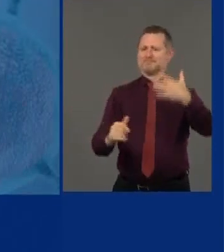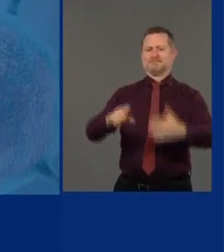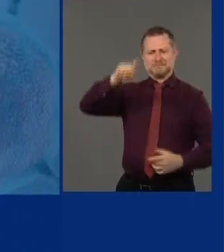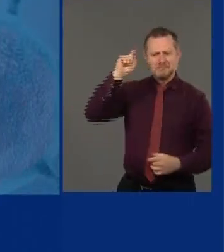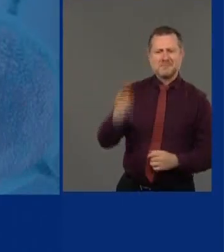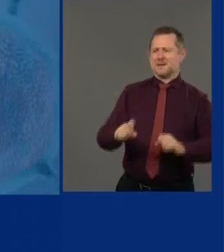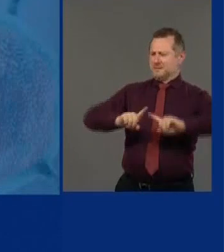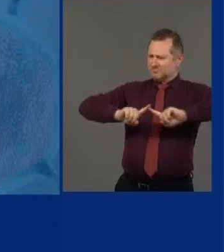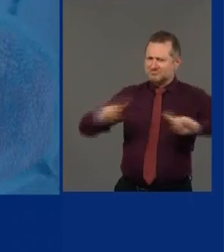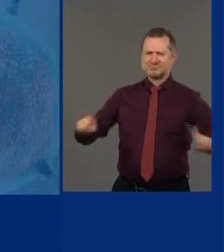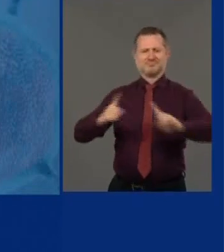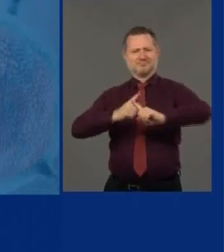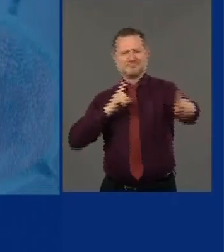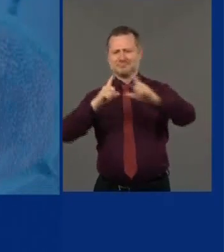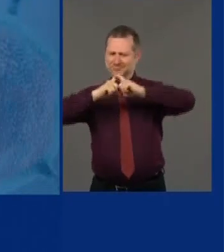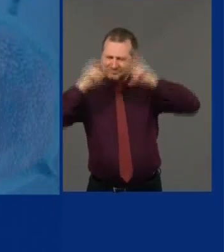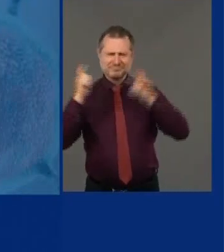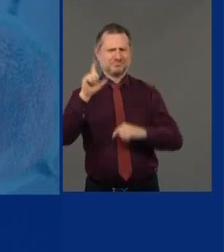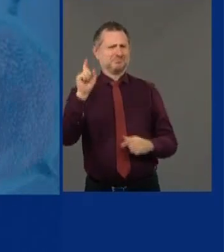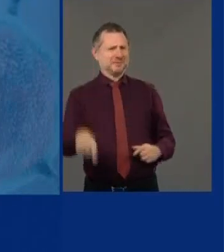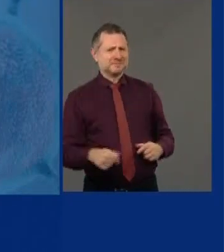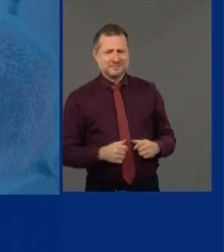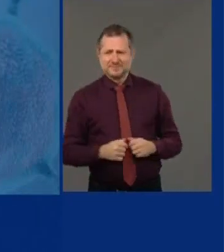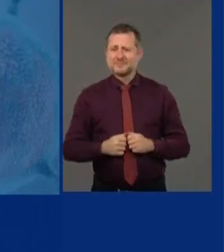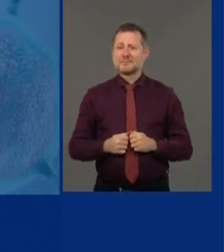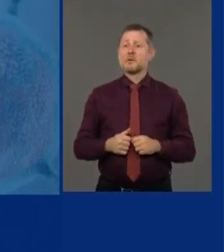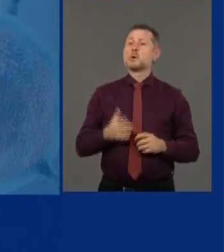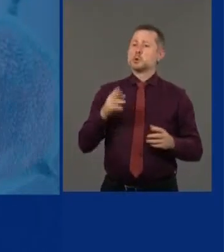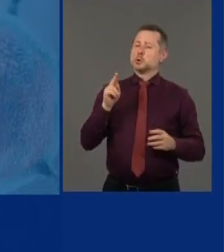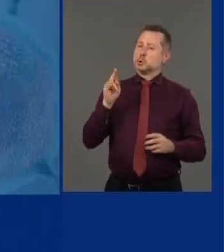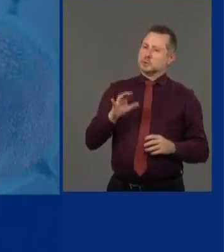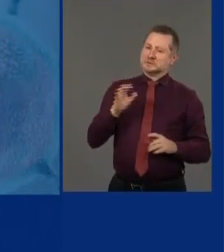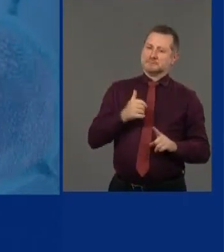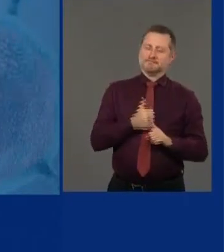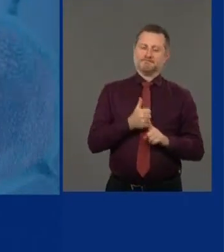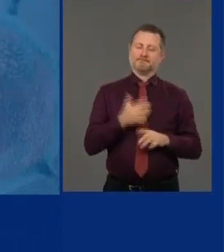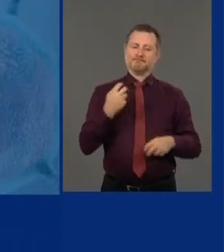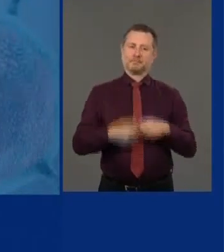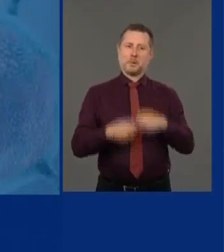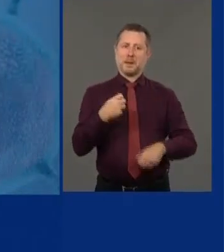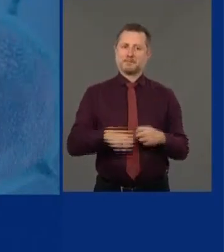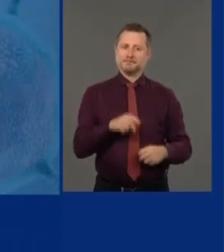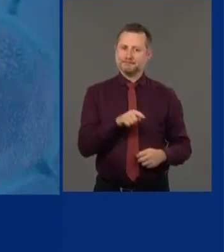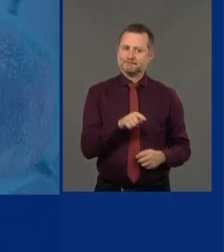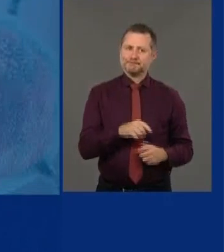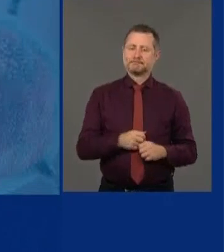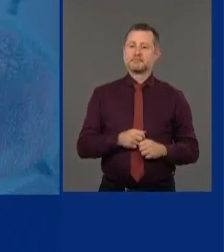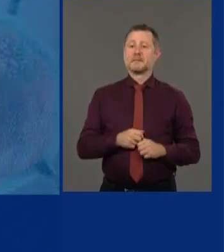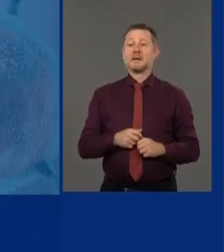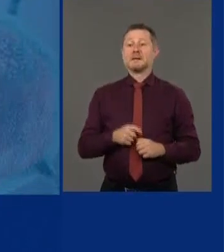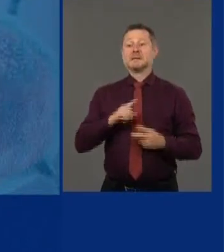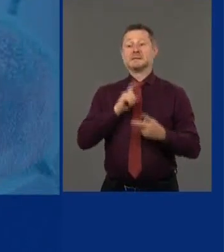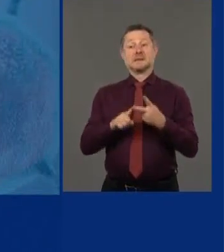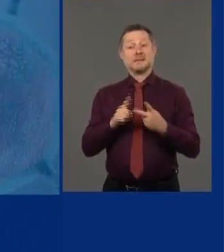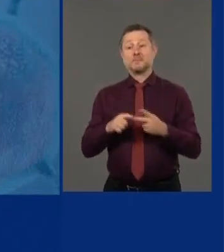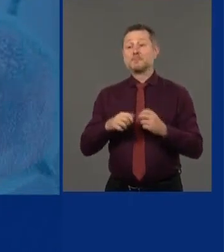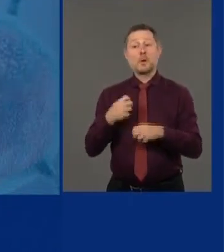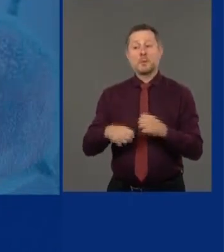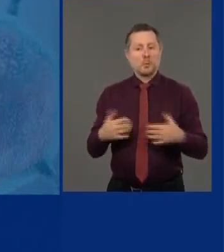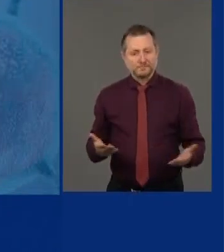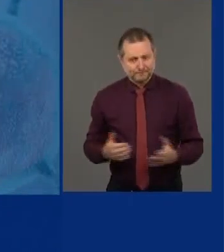and mask wearing. That is a complication in New York City. The other complication is